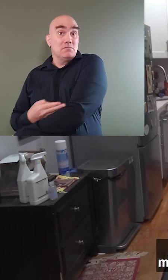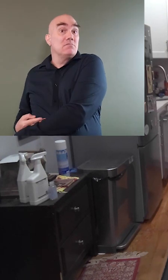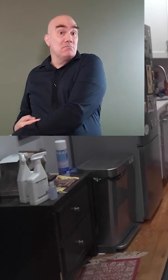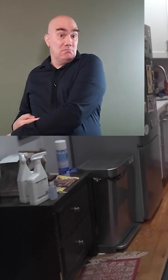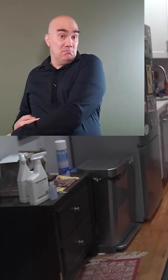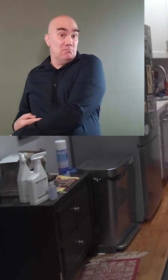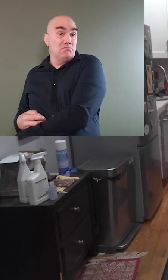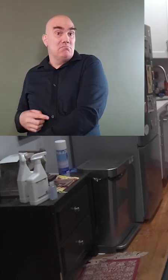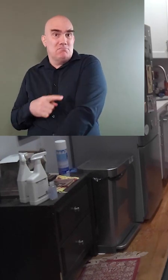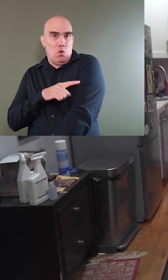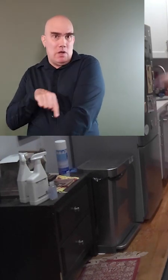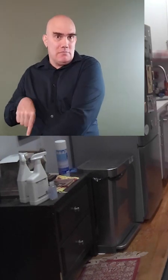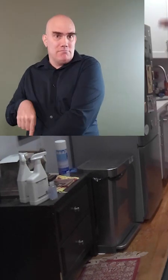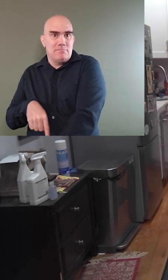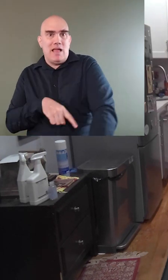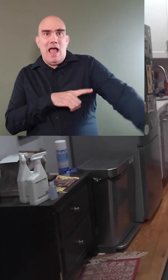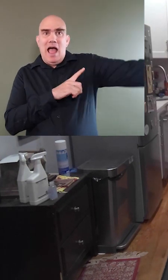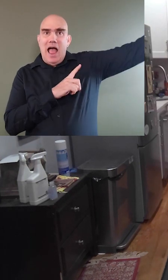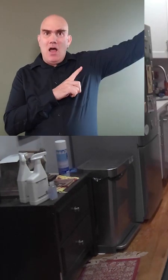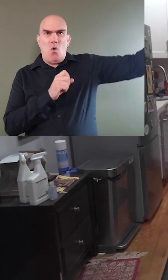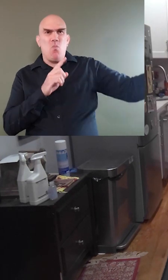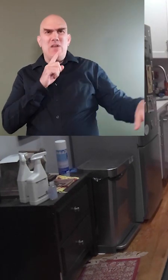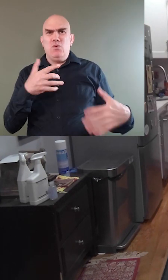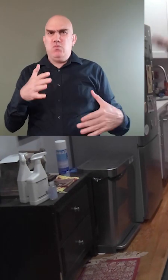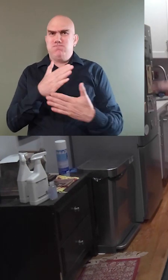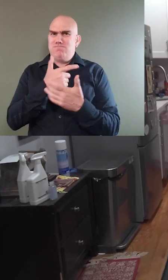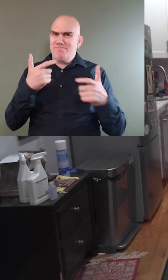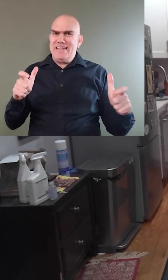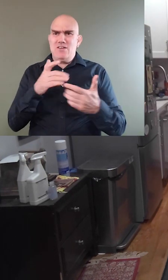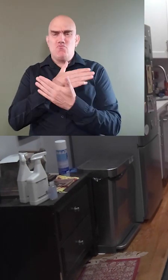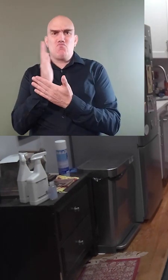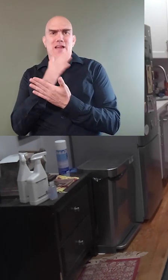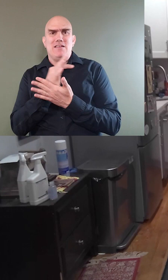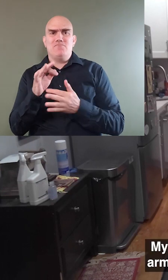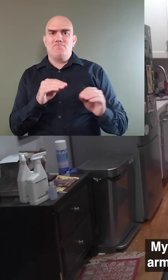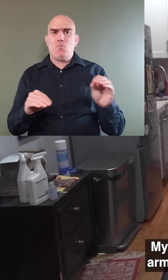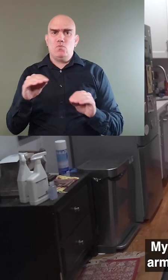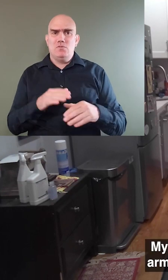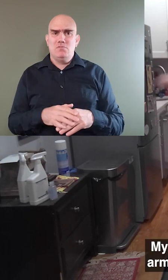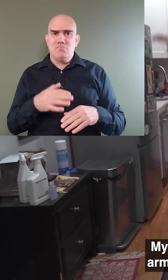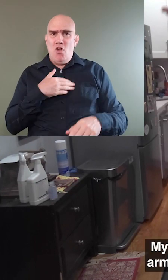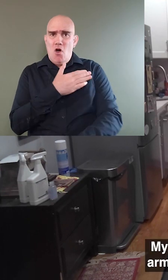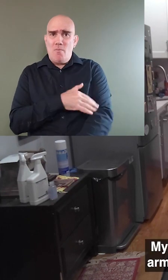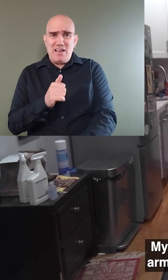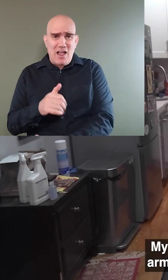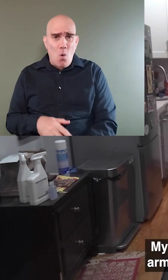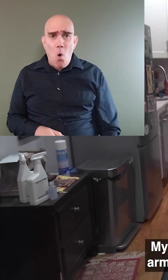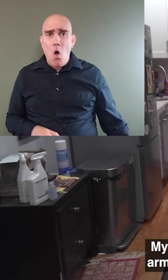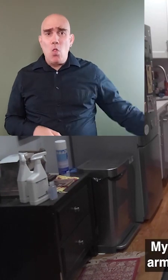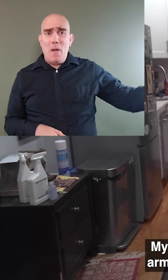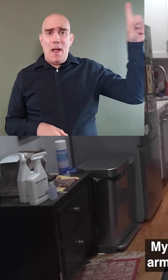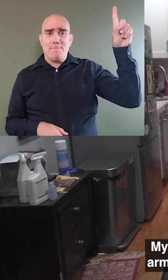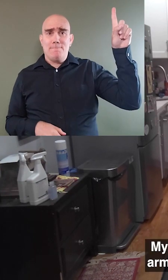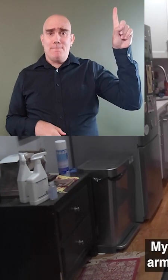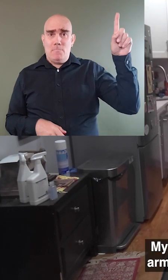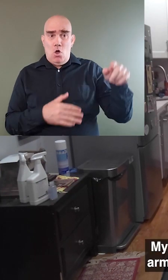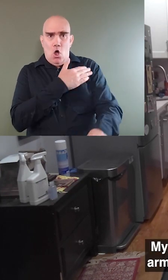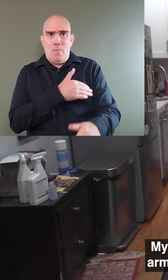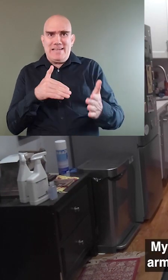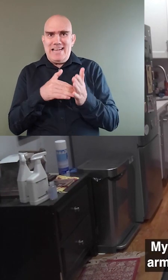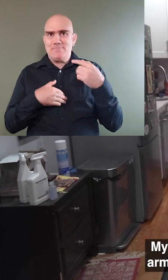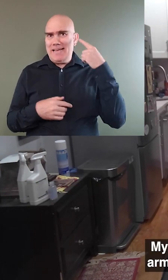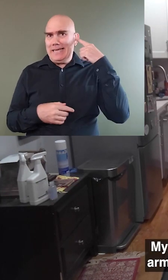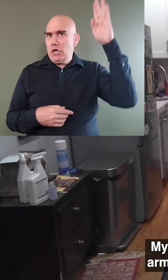arm. So I have this huge range of motion. My arm can go all the way up, arm against my